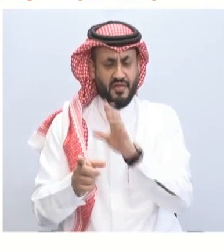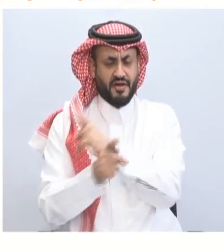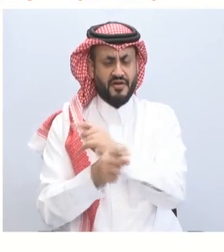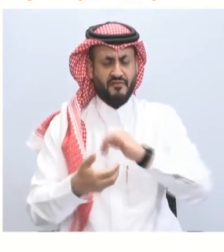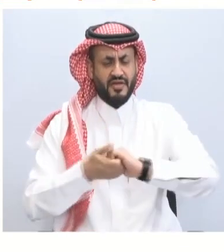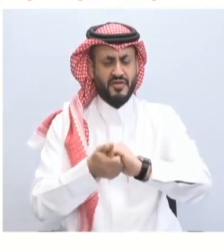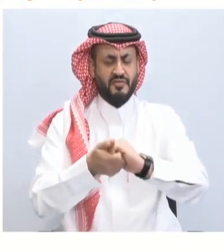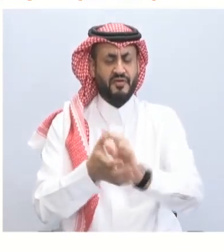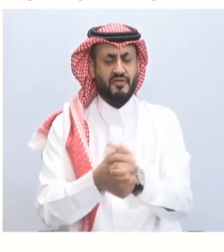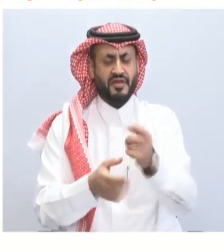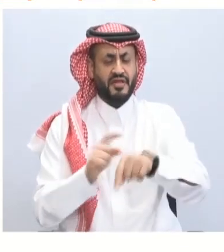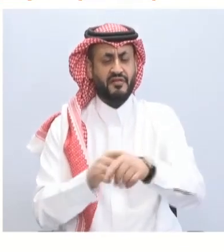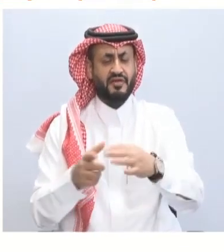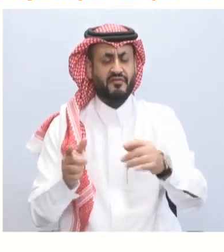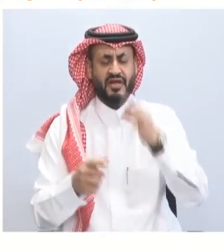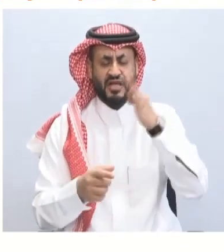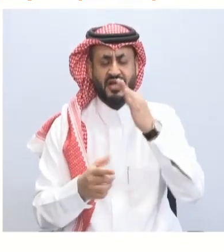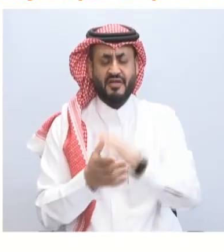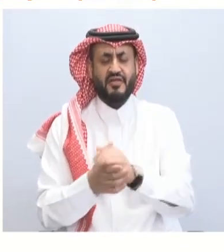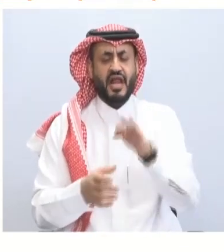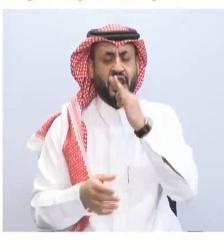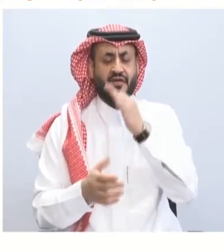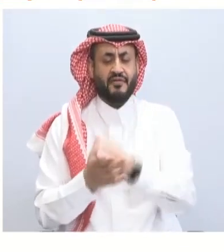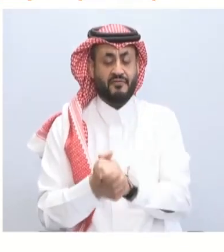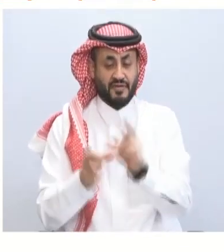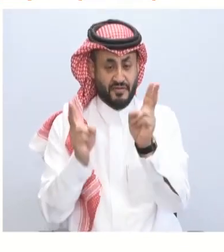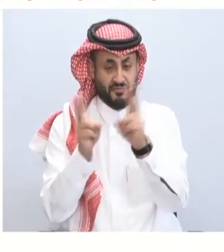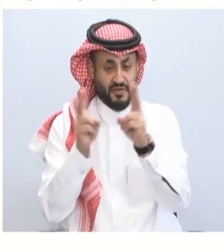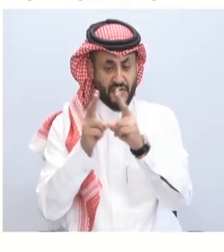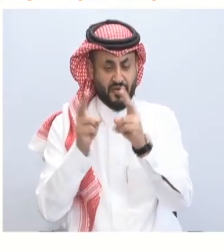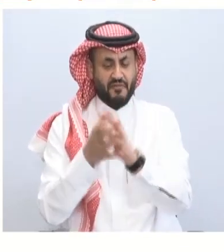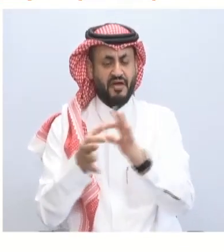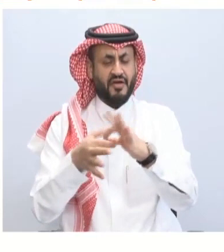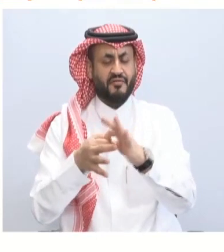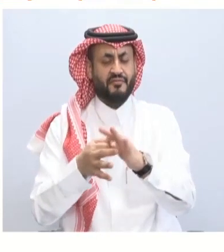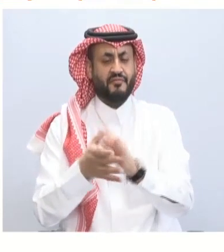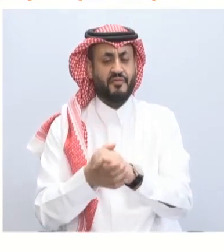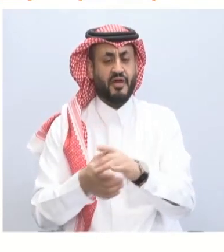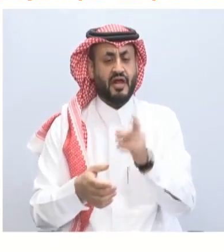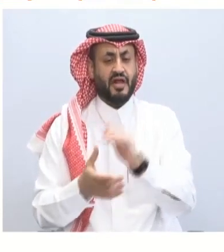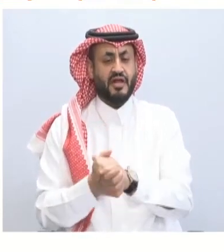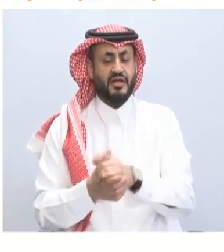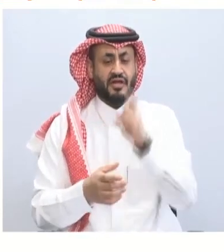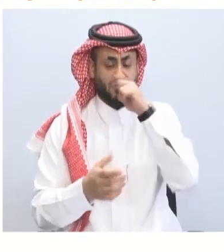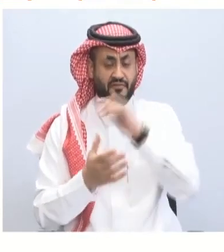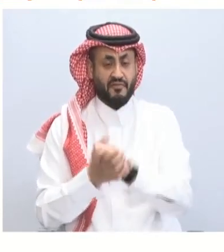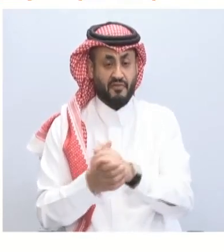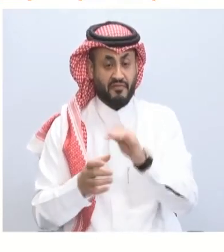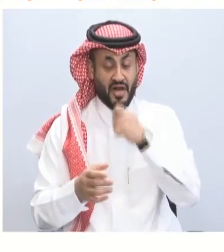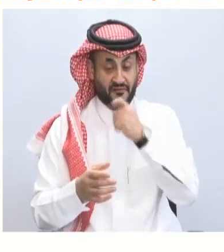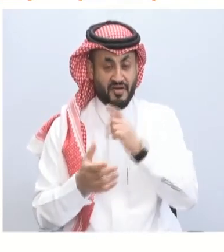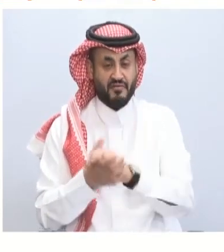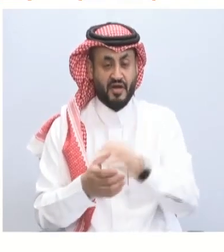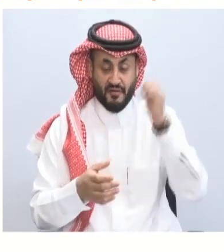and time to check and edit their language. Face-to-face communication had to be spontaneous and genuine, so they